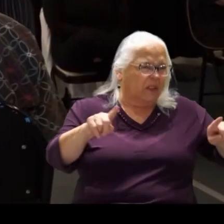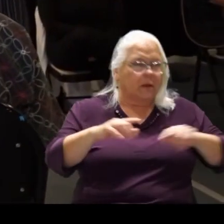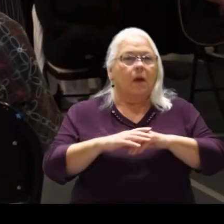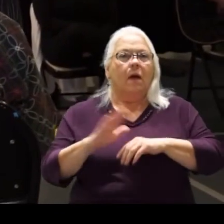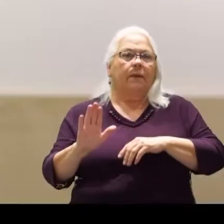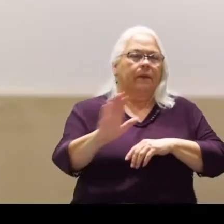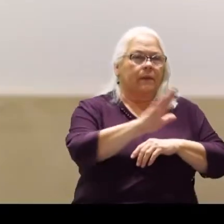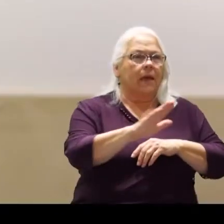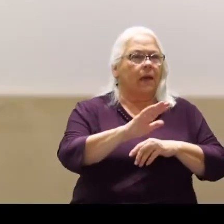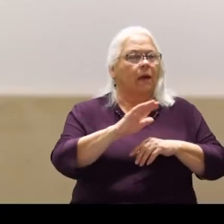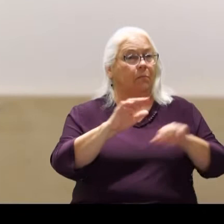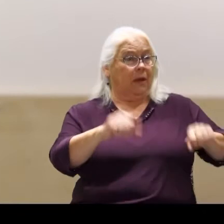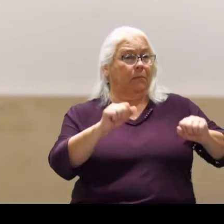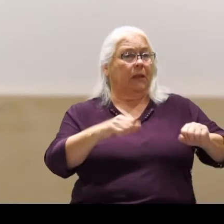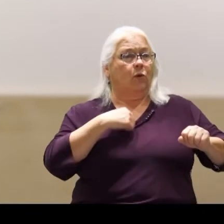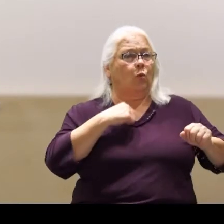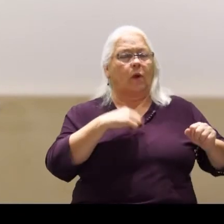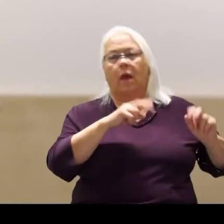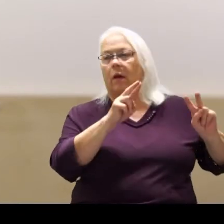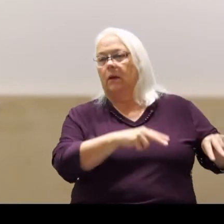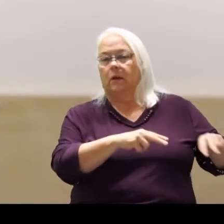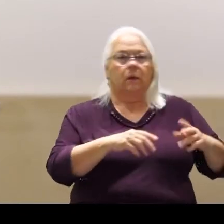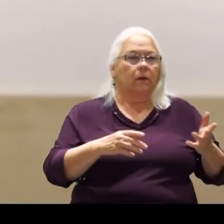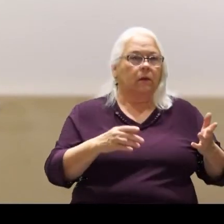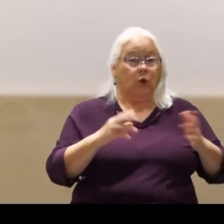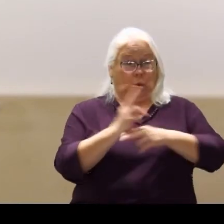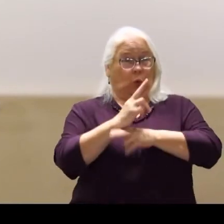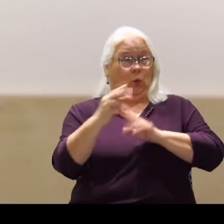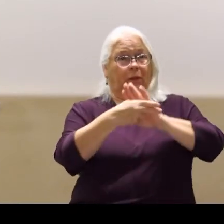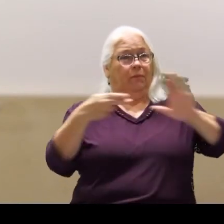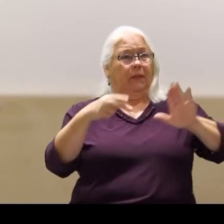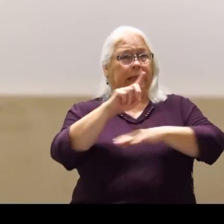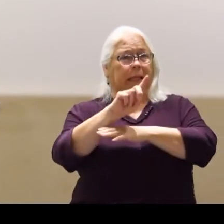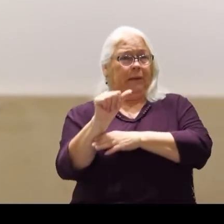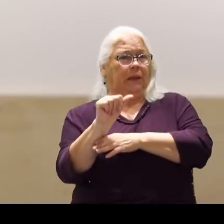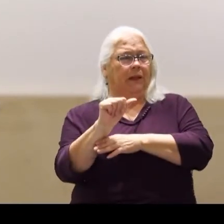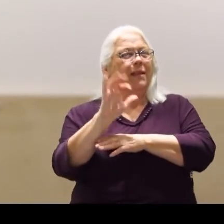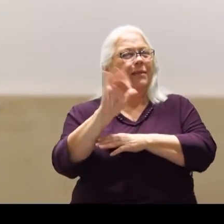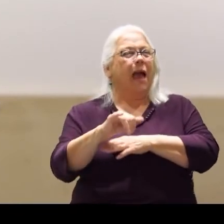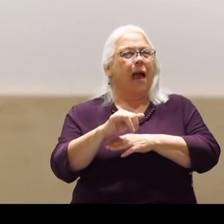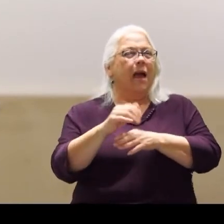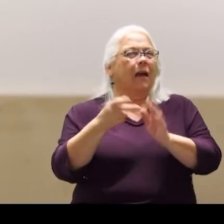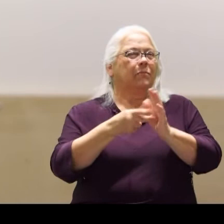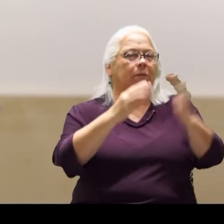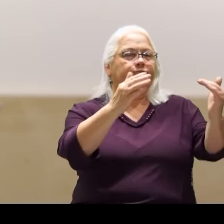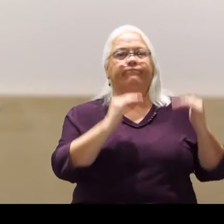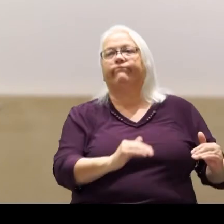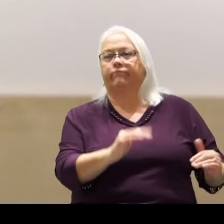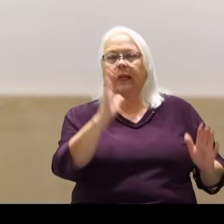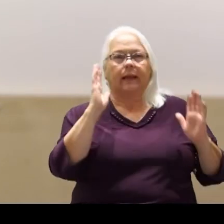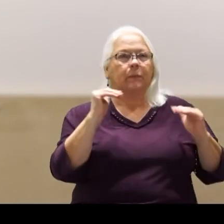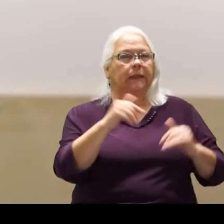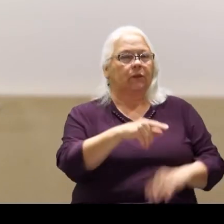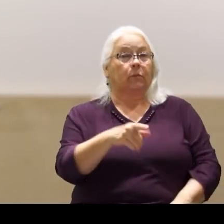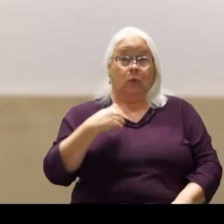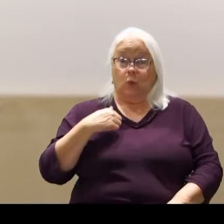that different populations have. I think we downplay their ability with the word disability,